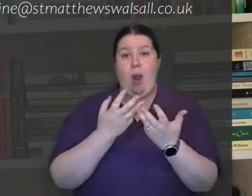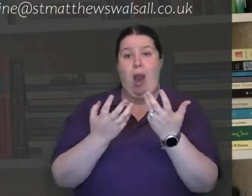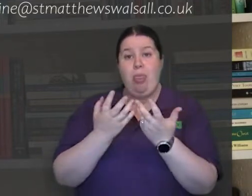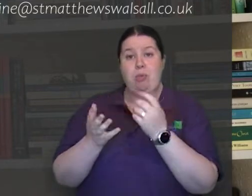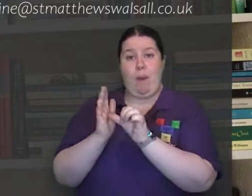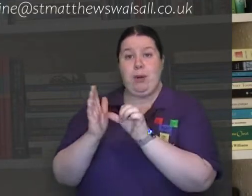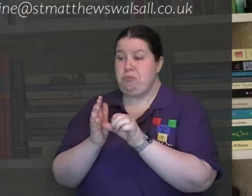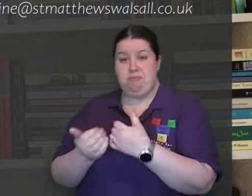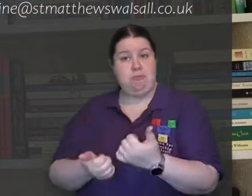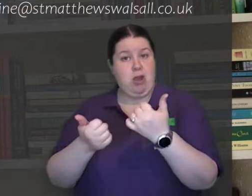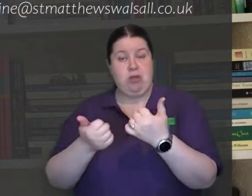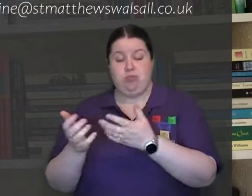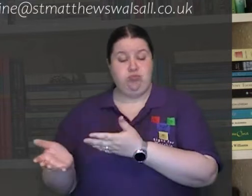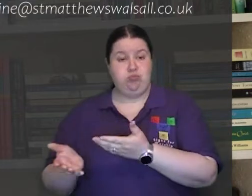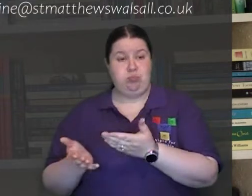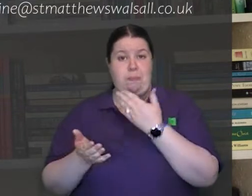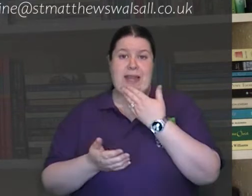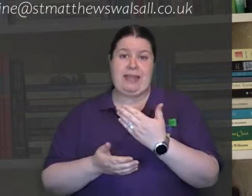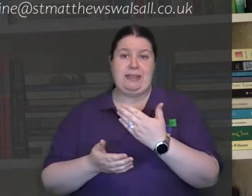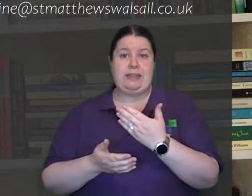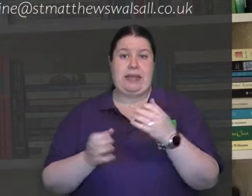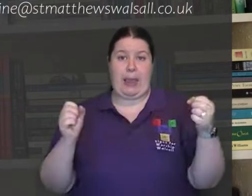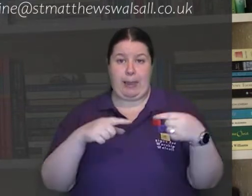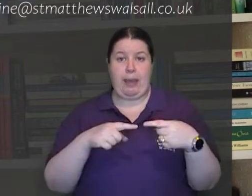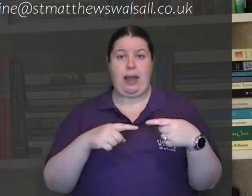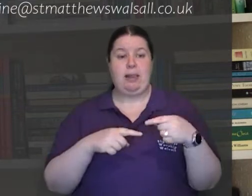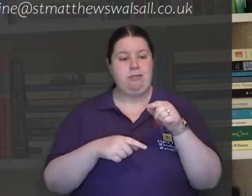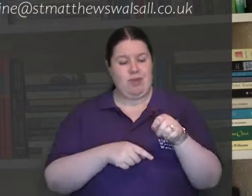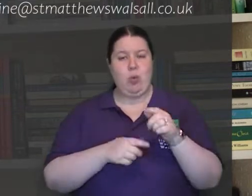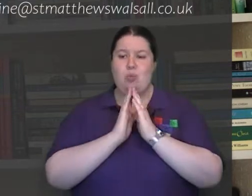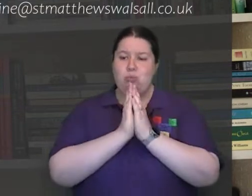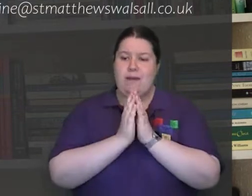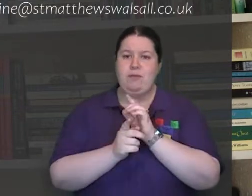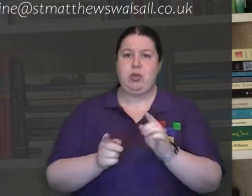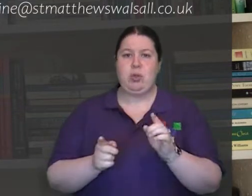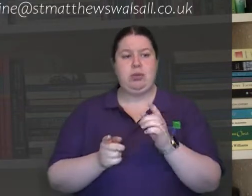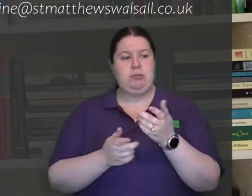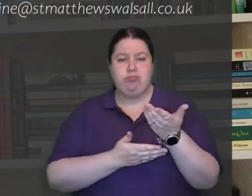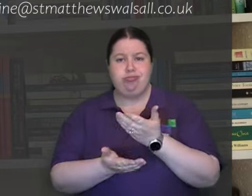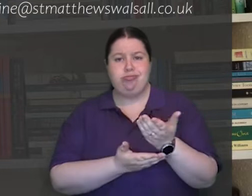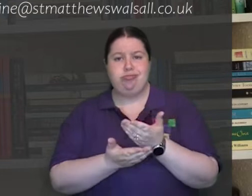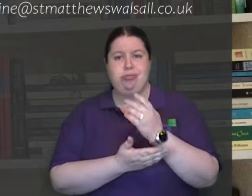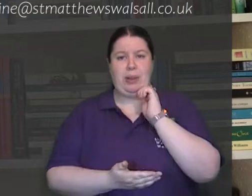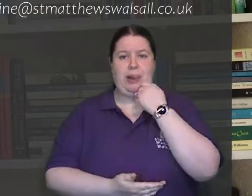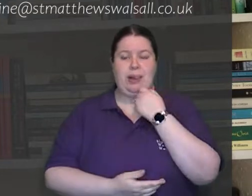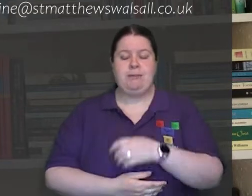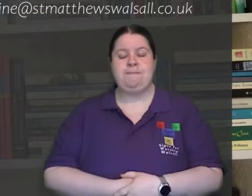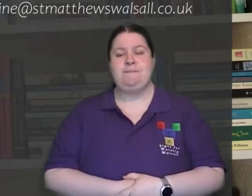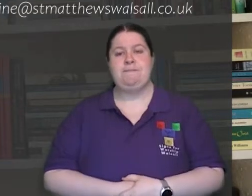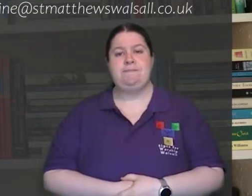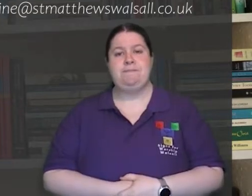with church or otherwise, to do with these services or otherwise. Please do send them an email and you'll be prayed for and perhaps spoken